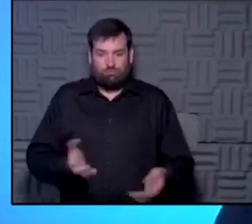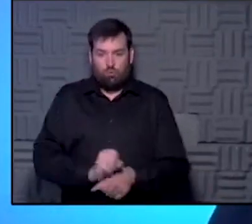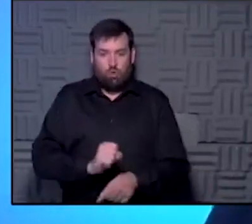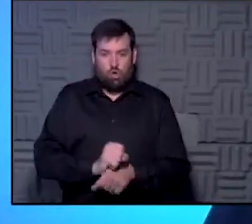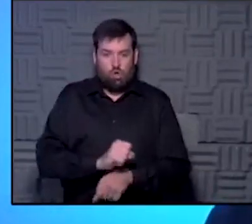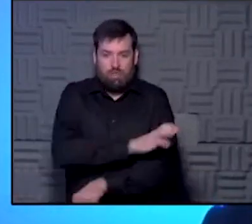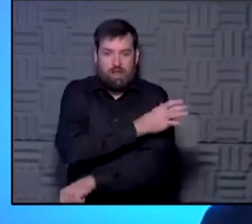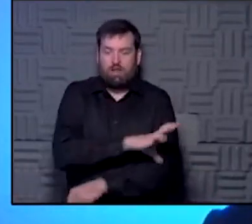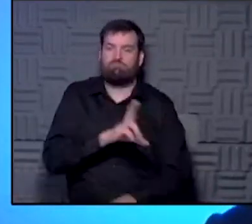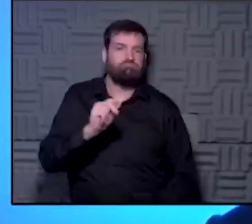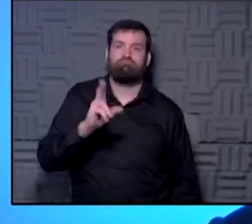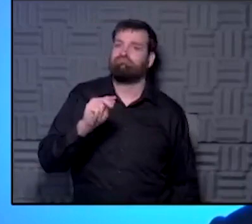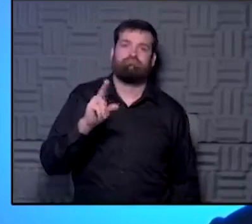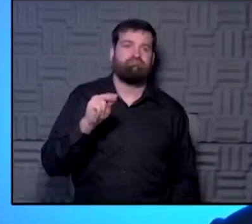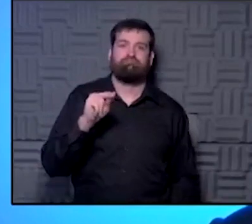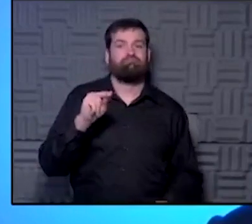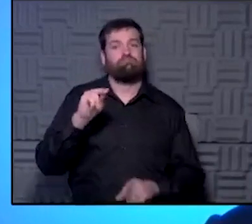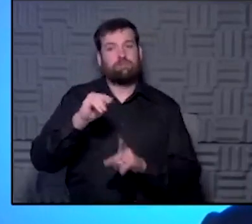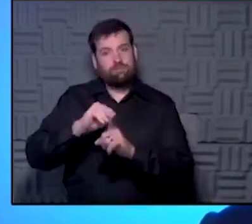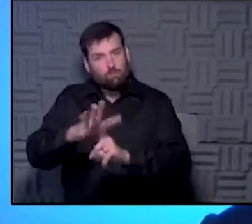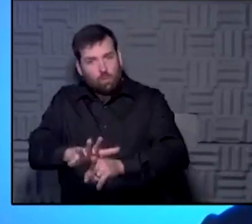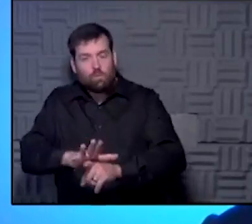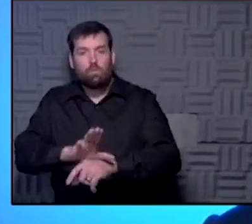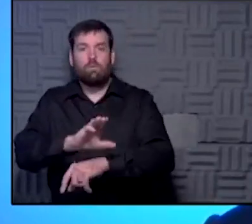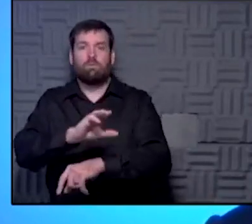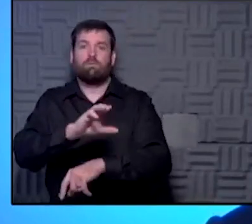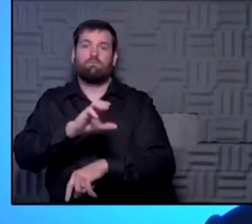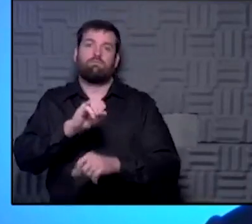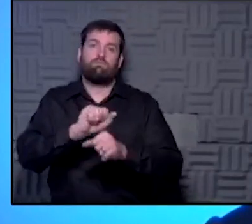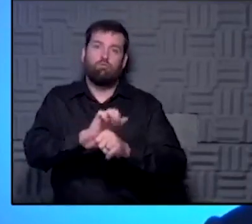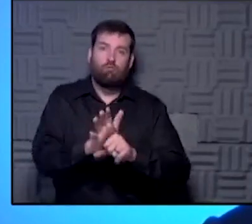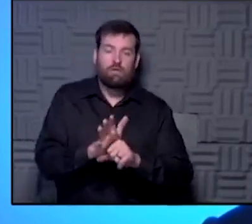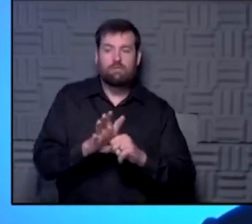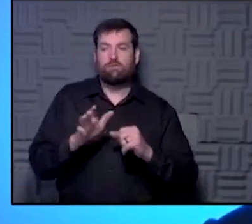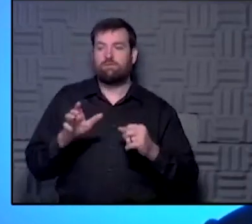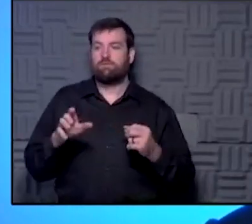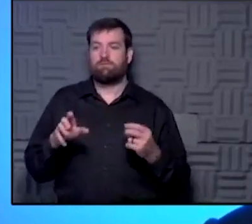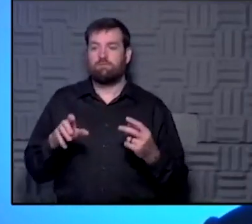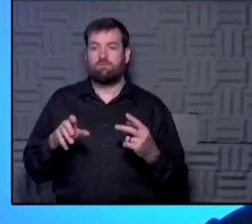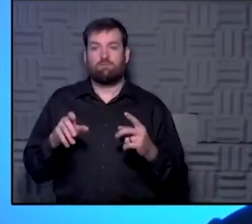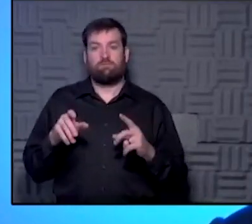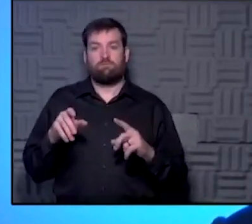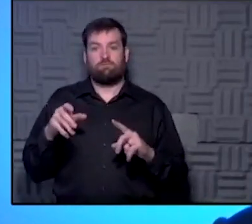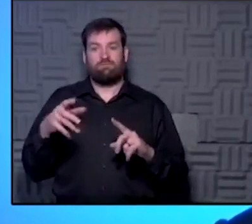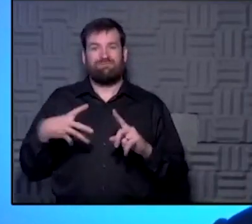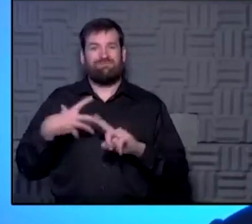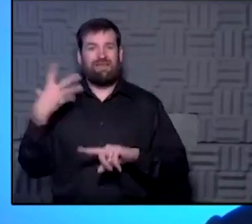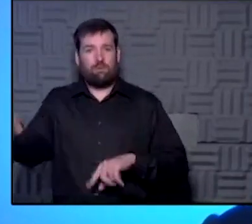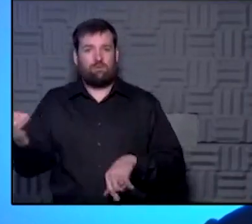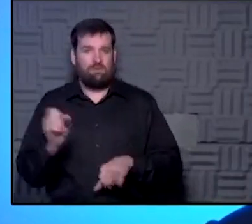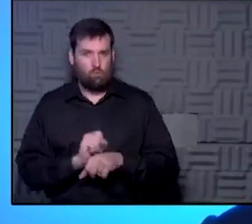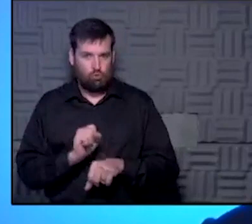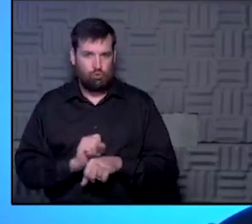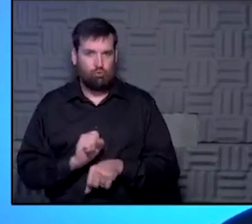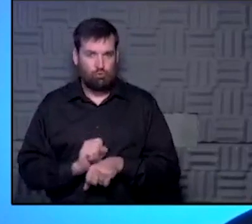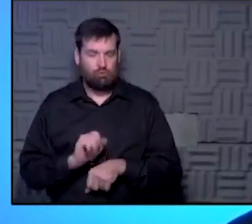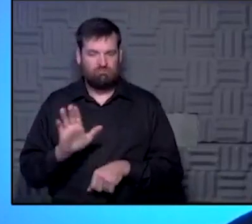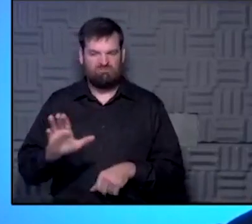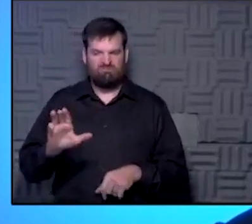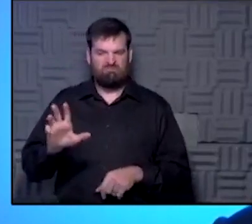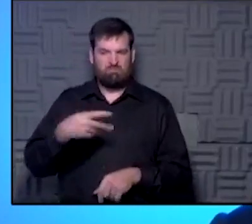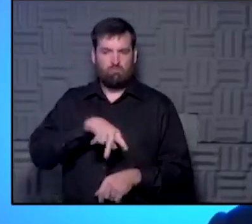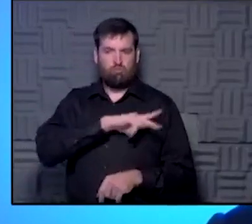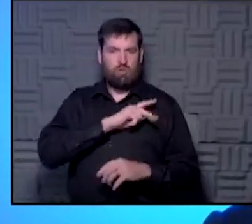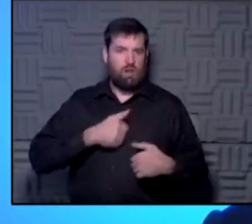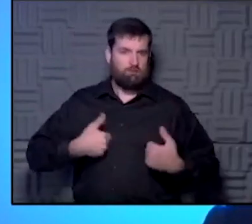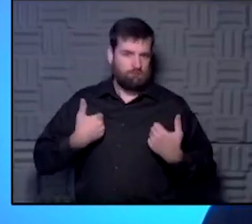The exposure to COVID and where they got it was outside work in their own personal